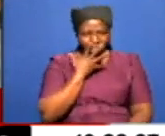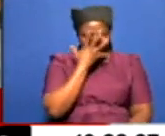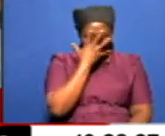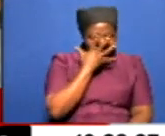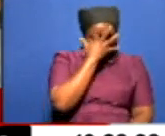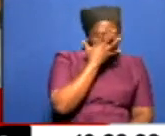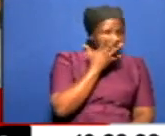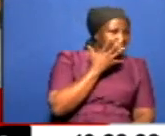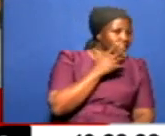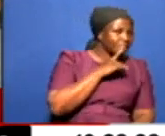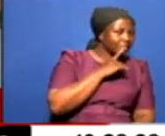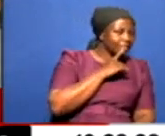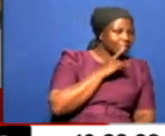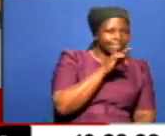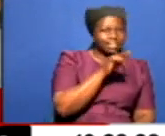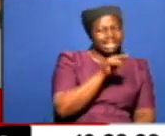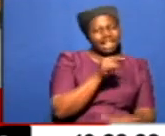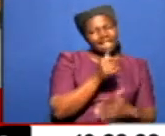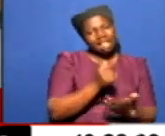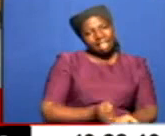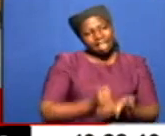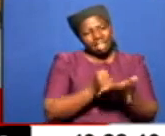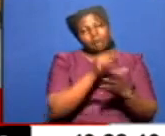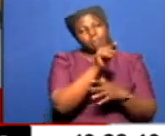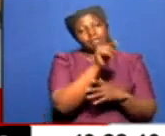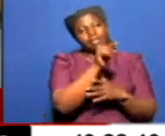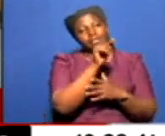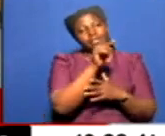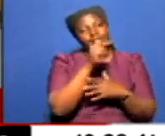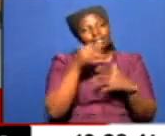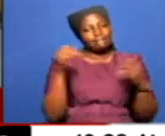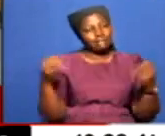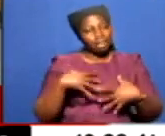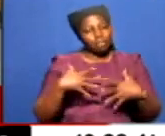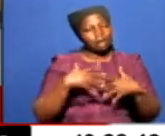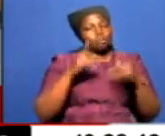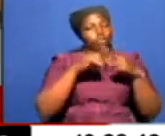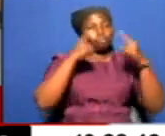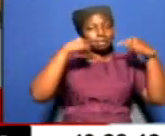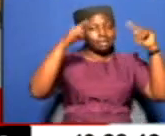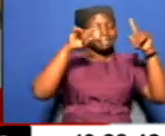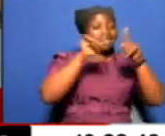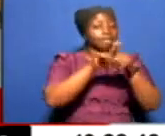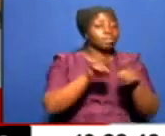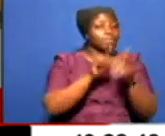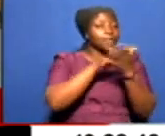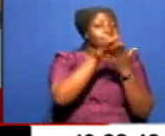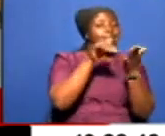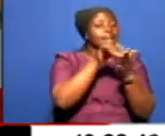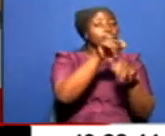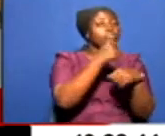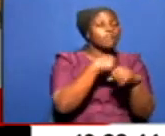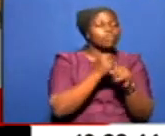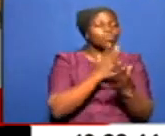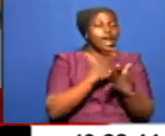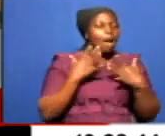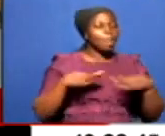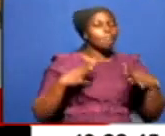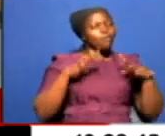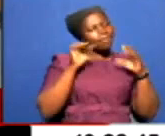grounds, yes, for this terrorism. As a center, how do you ensure that people are able to come out and talk